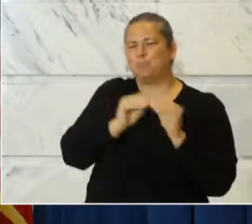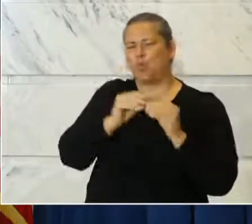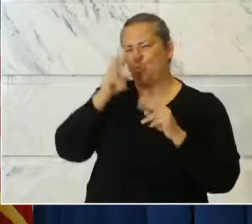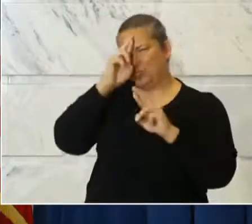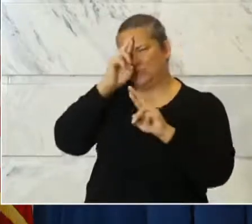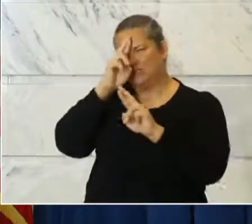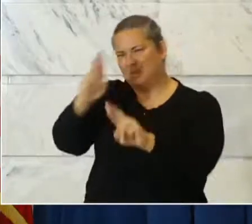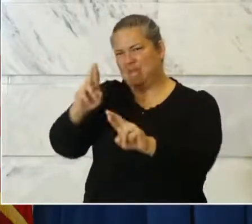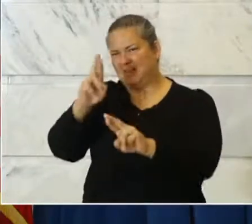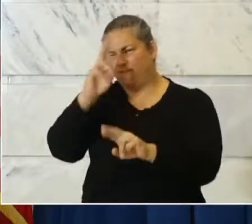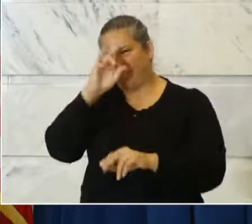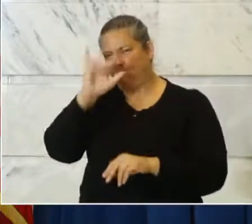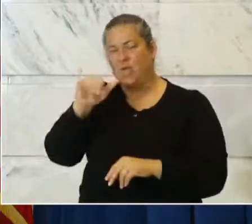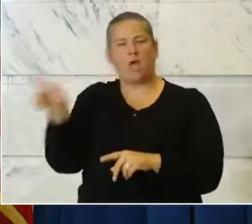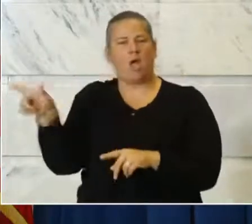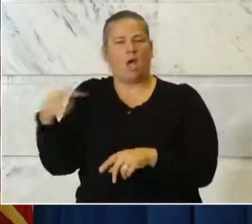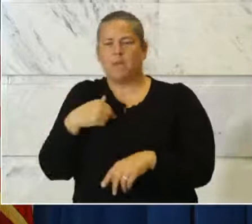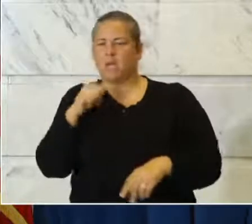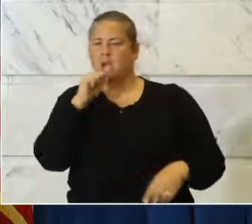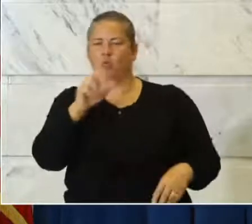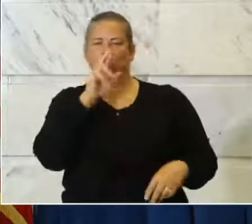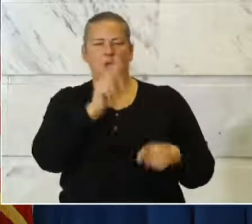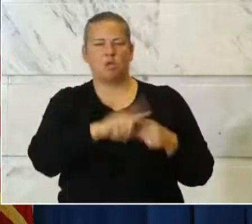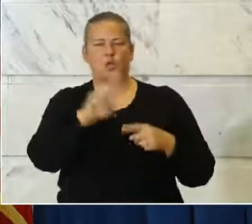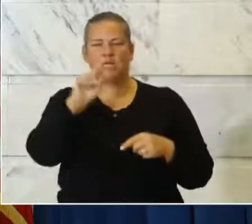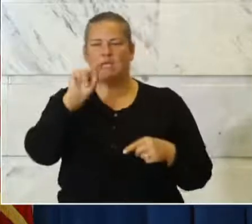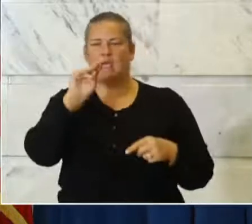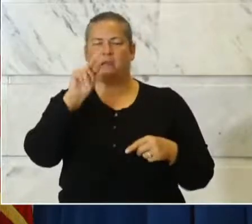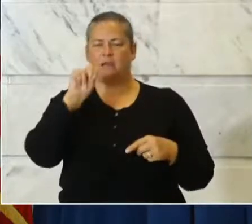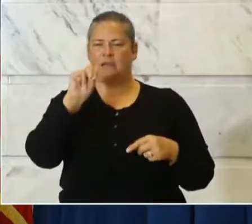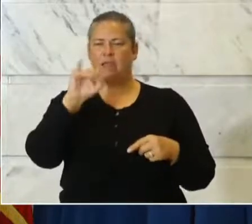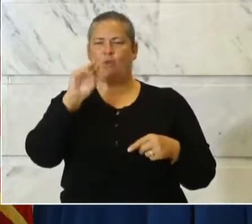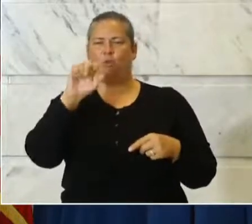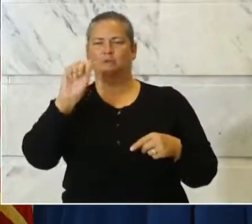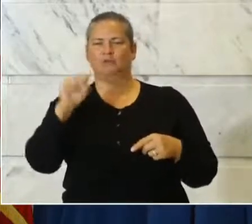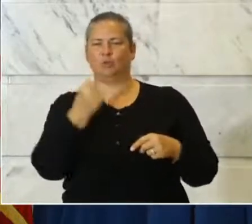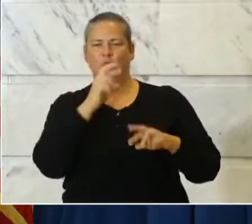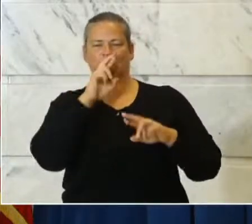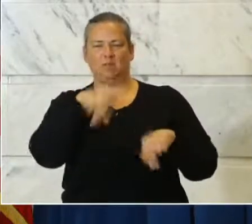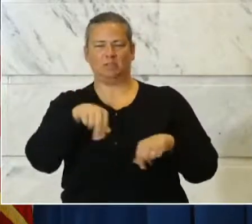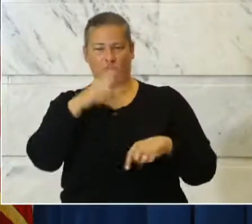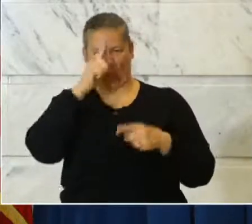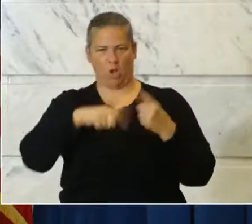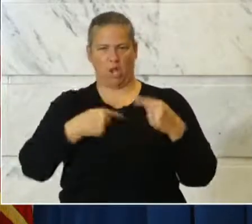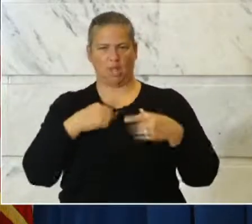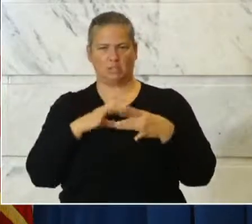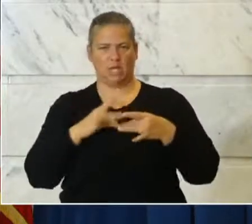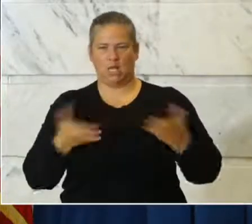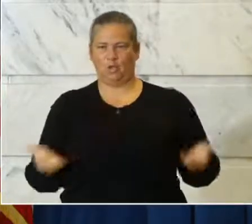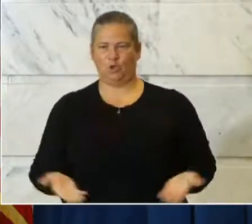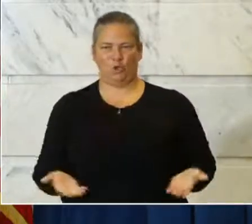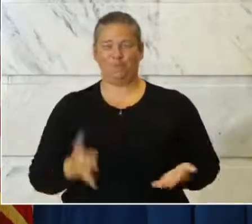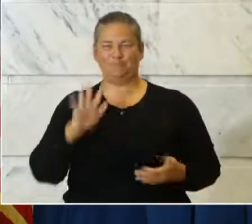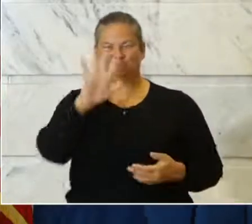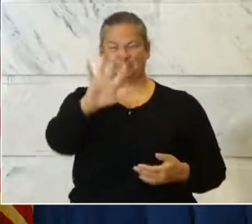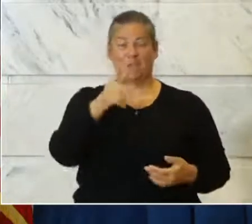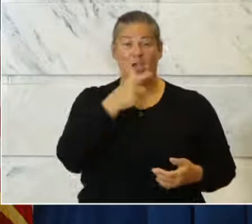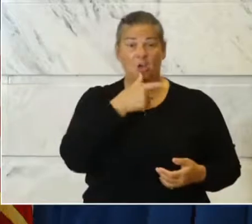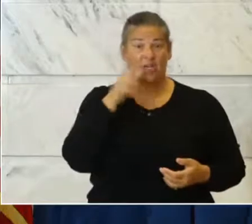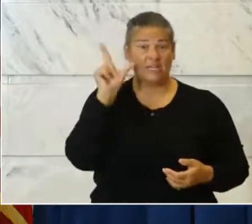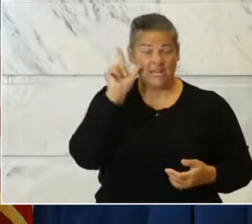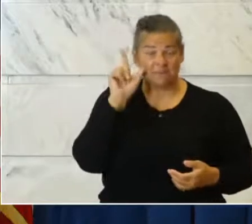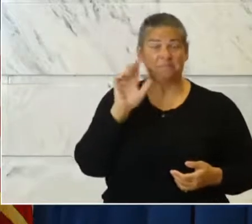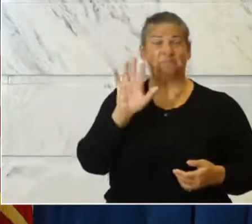I'm not responding to Daniel Cameron's response to what I say up here. Listen, the other day, that